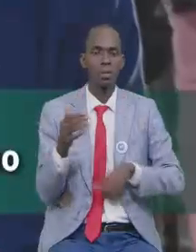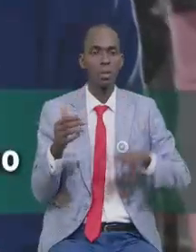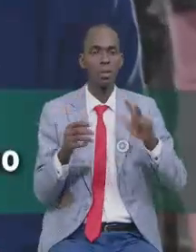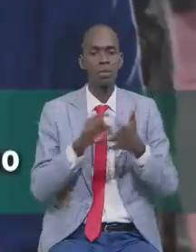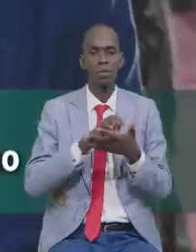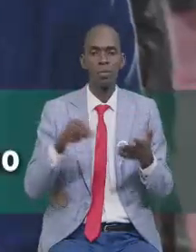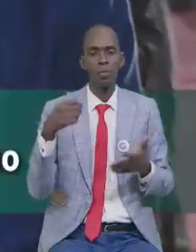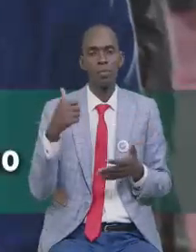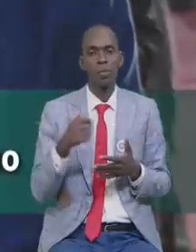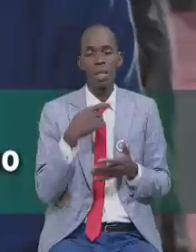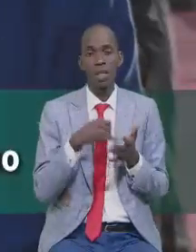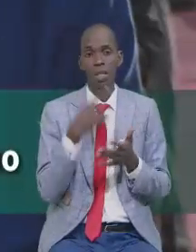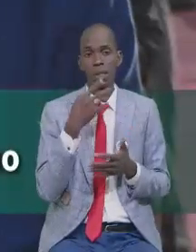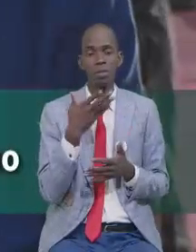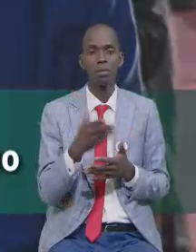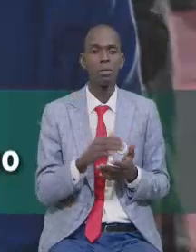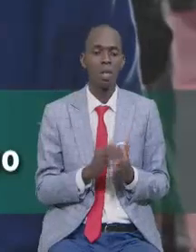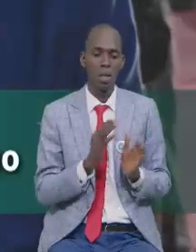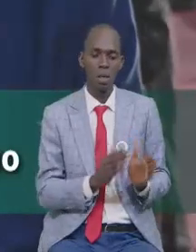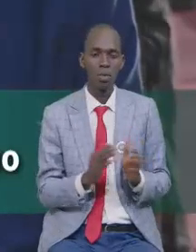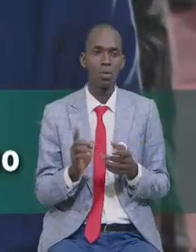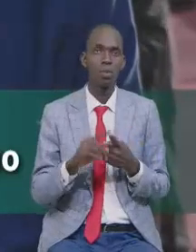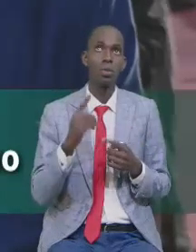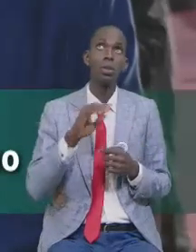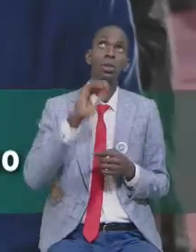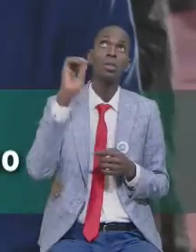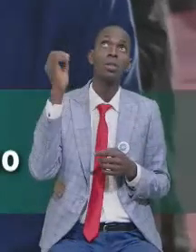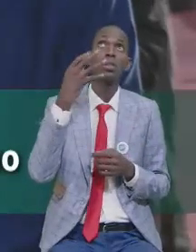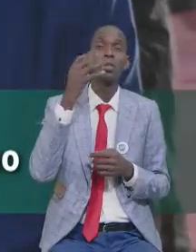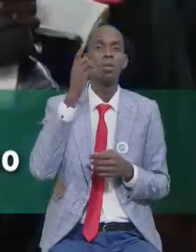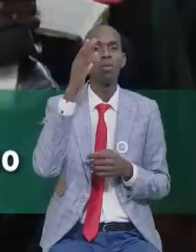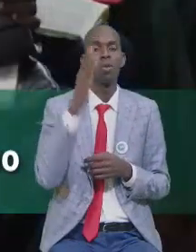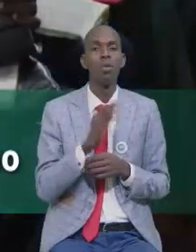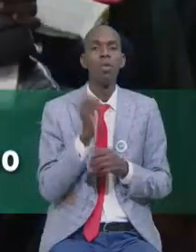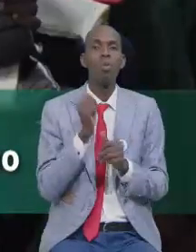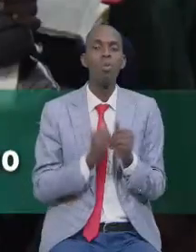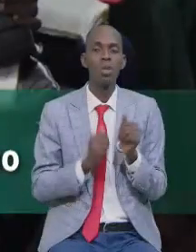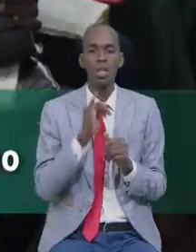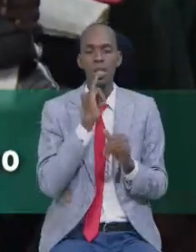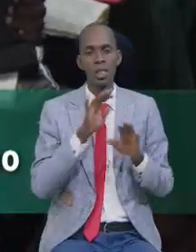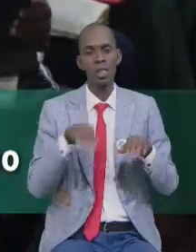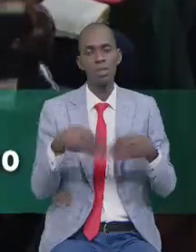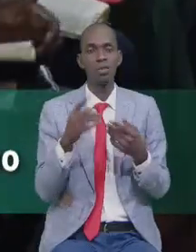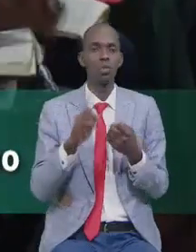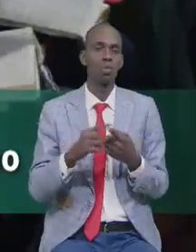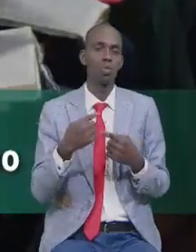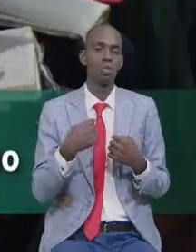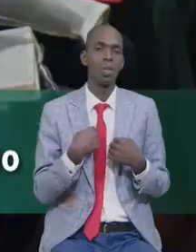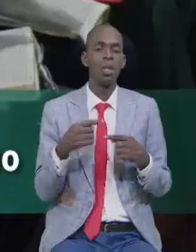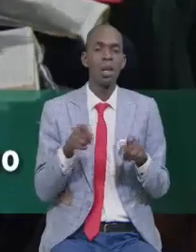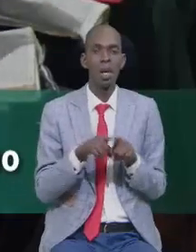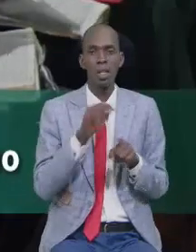10, it says, according to the grace of God, which is given unto me as a